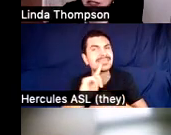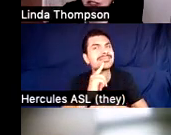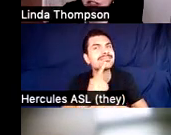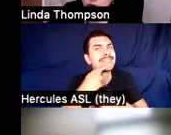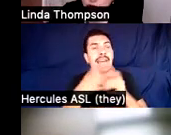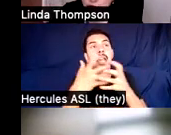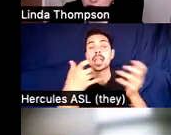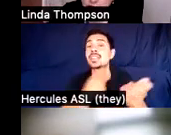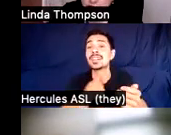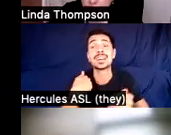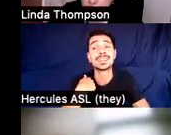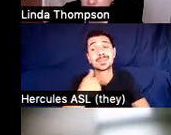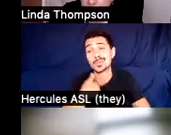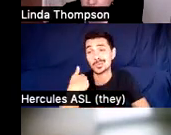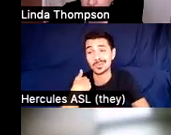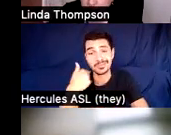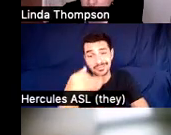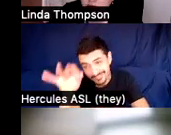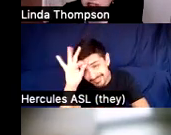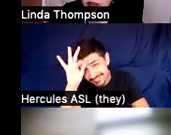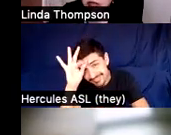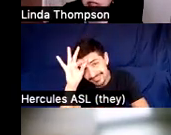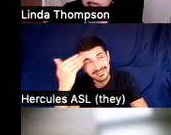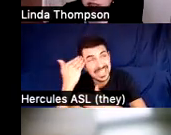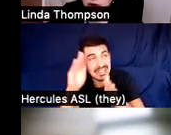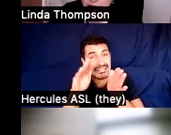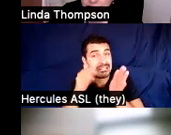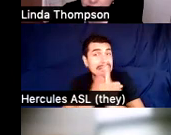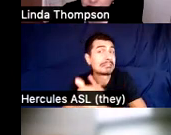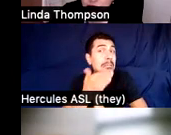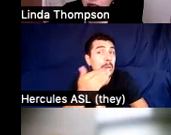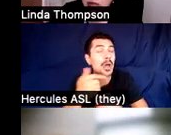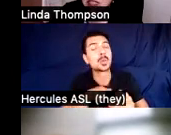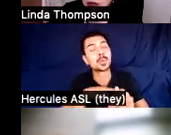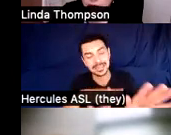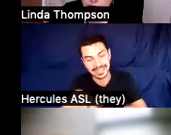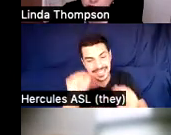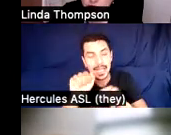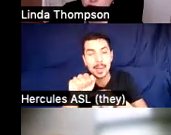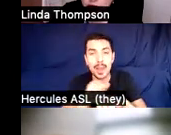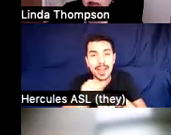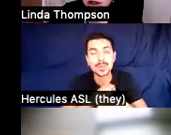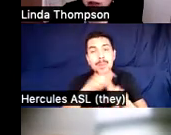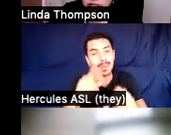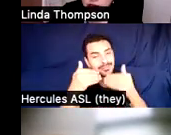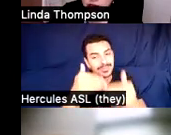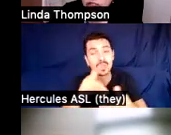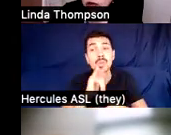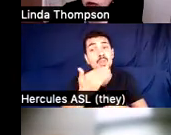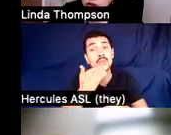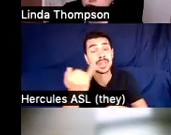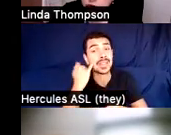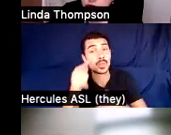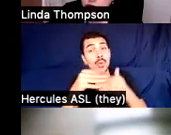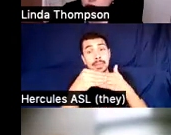of us don't know how to do that very well. So it takes practice. It's really good if your